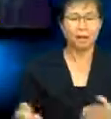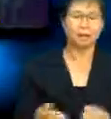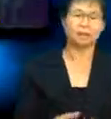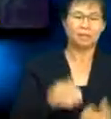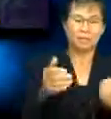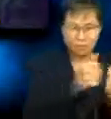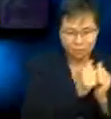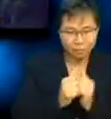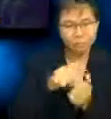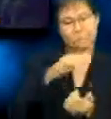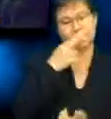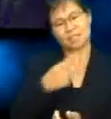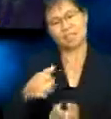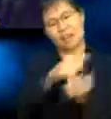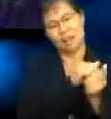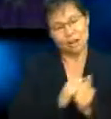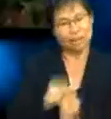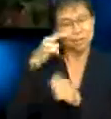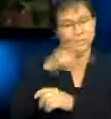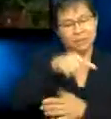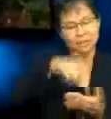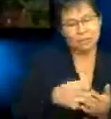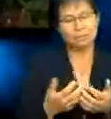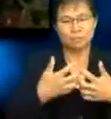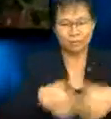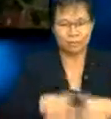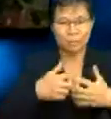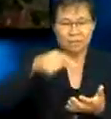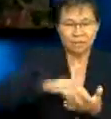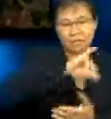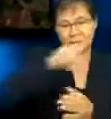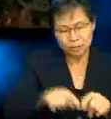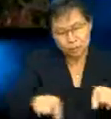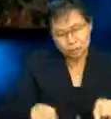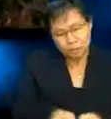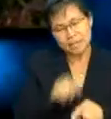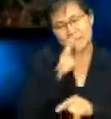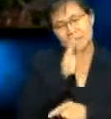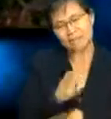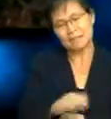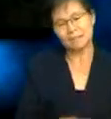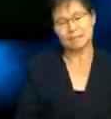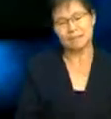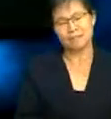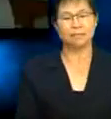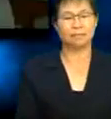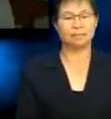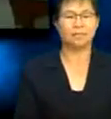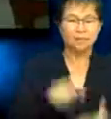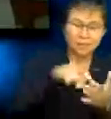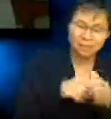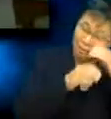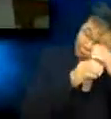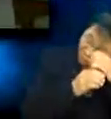Come drive along to see this machine. This is just a place to be.